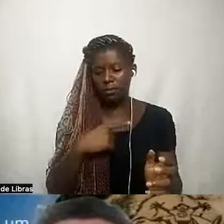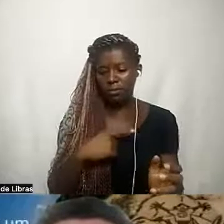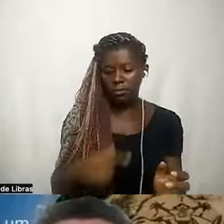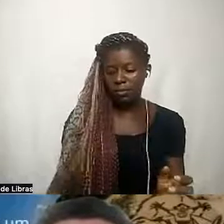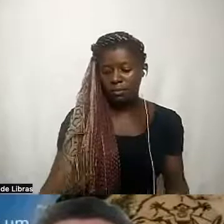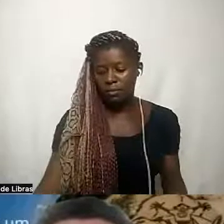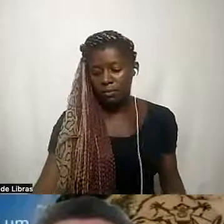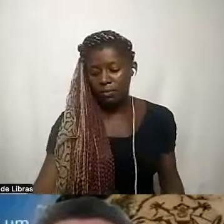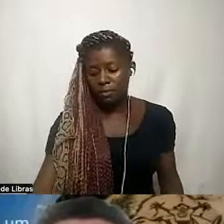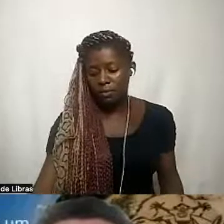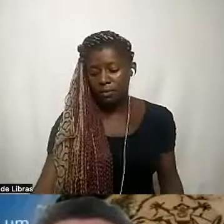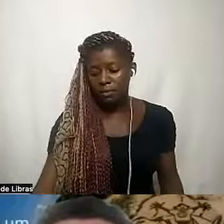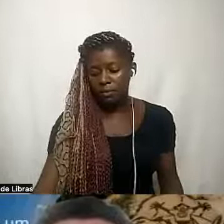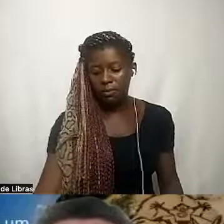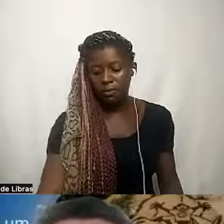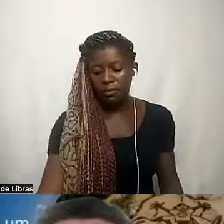We have some prep work.